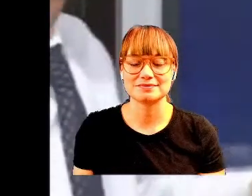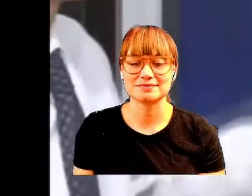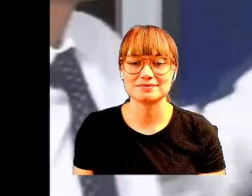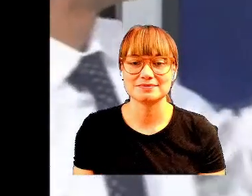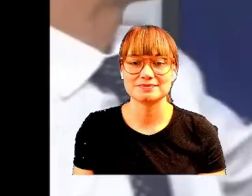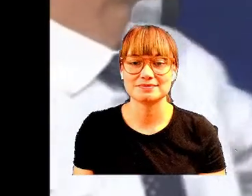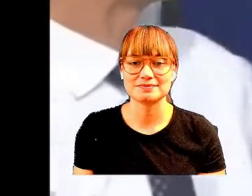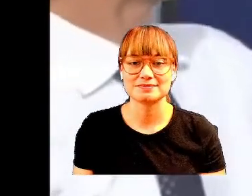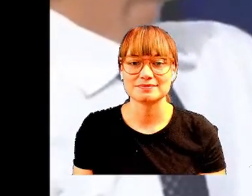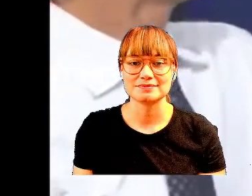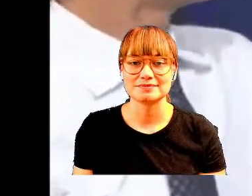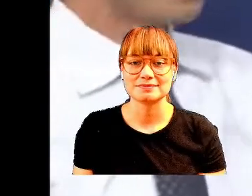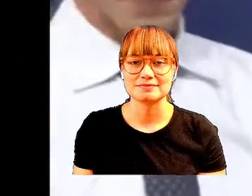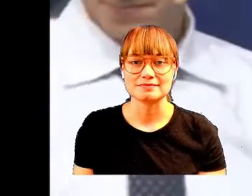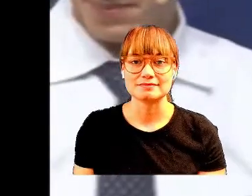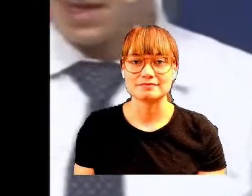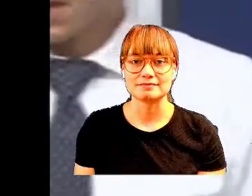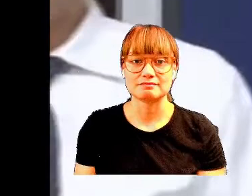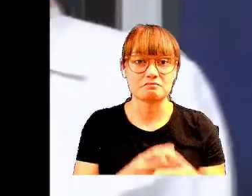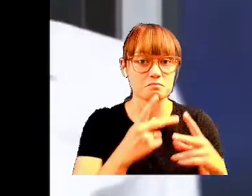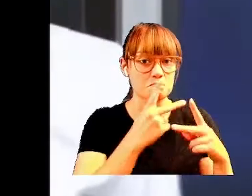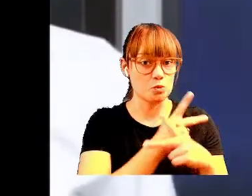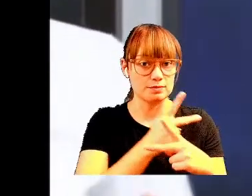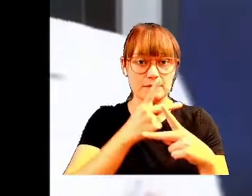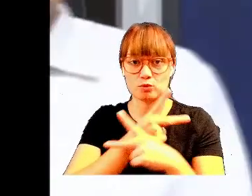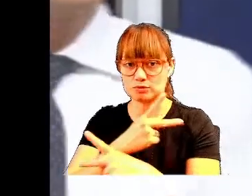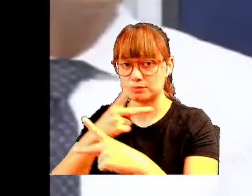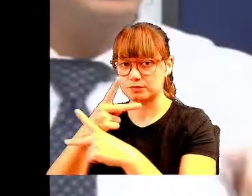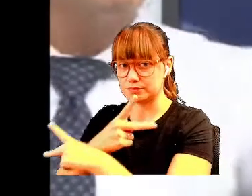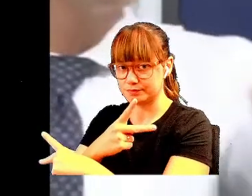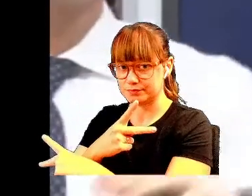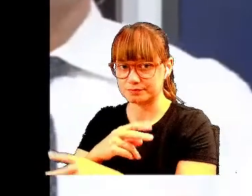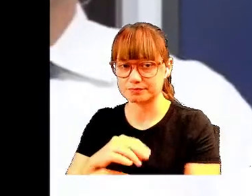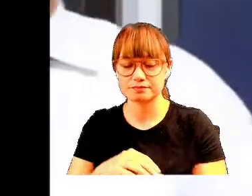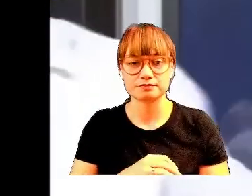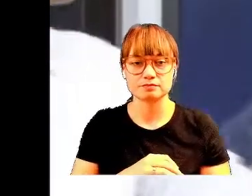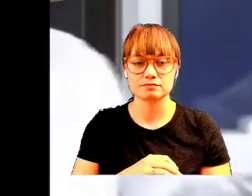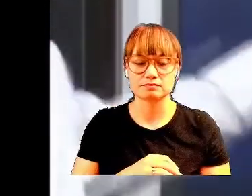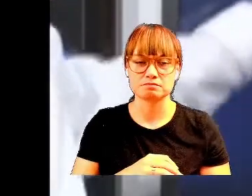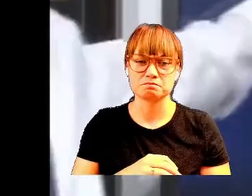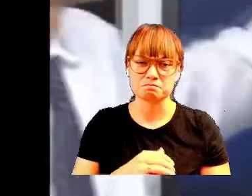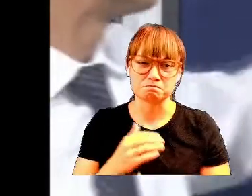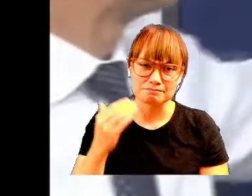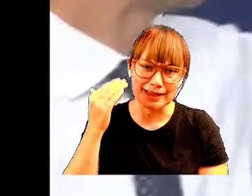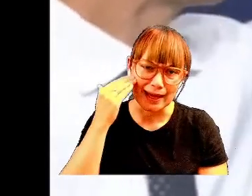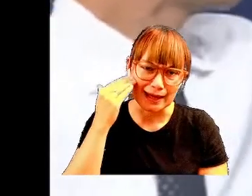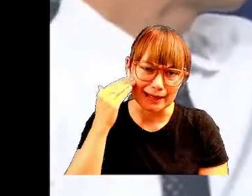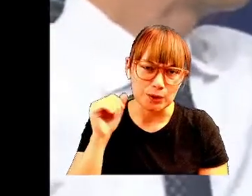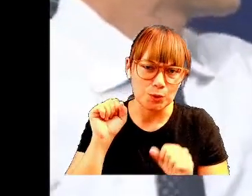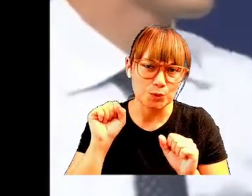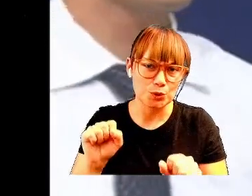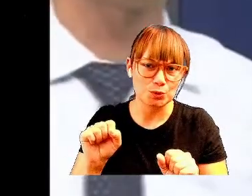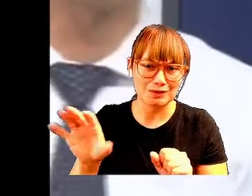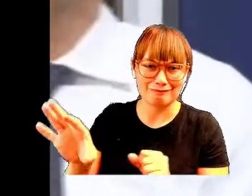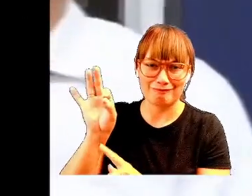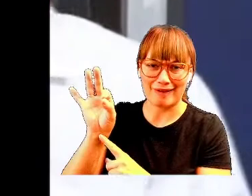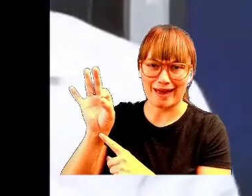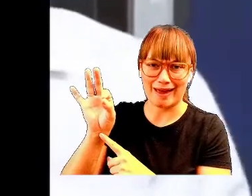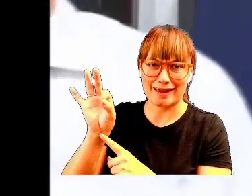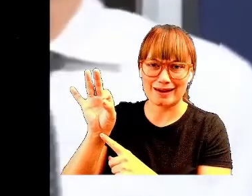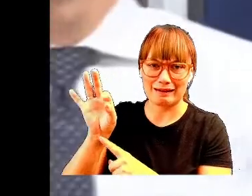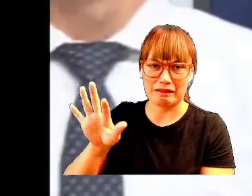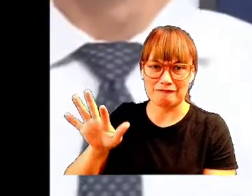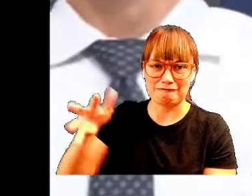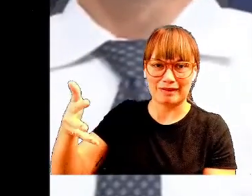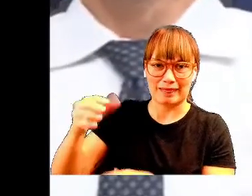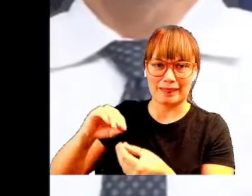We multiply each term by 2. Now, I know that we would be able to find this missing fifth term,